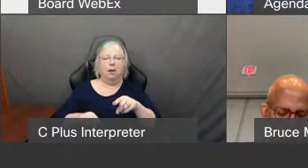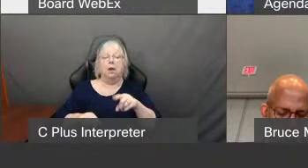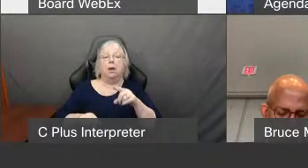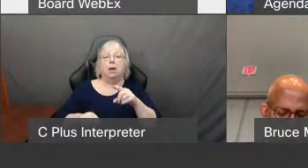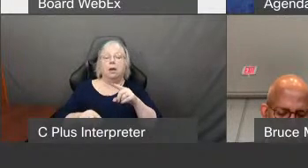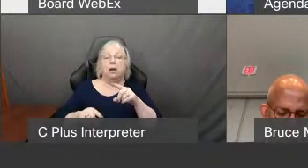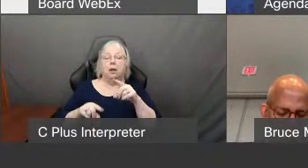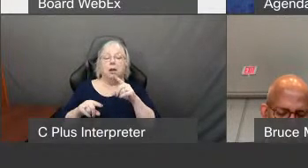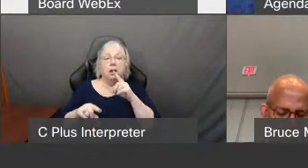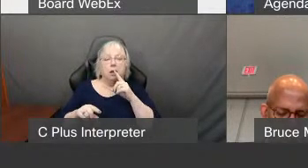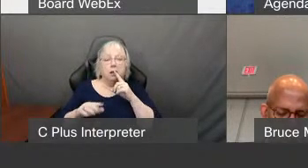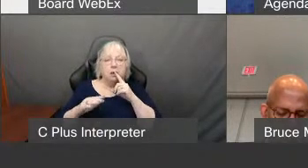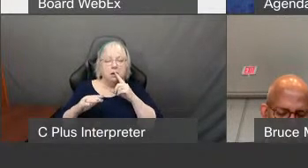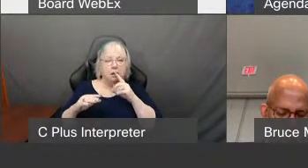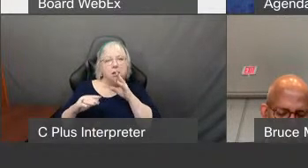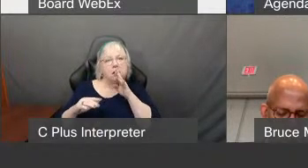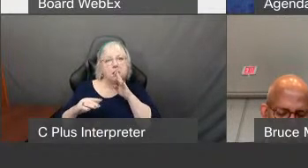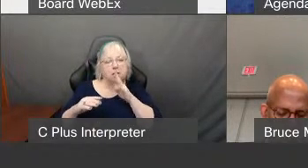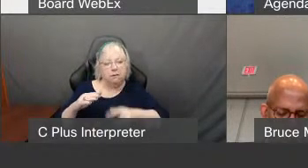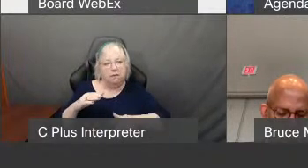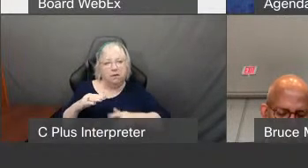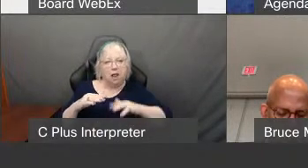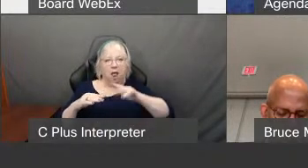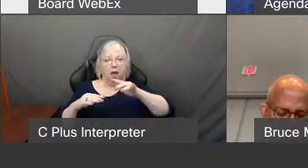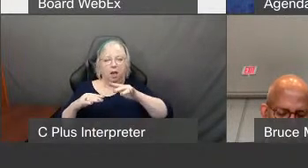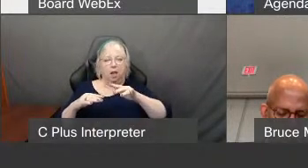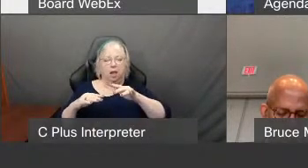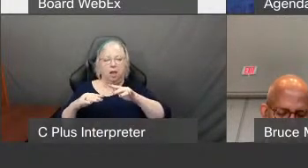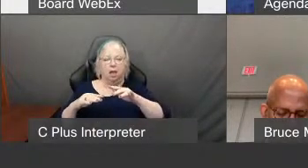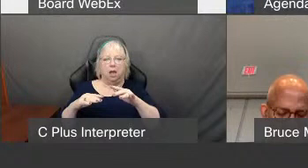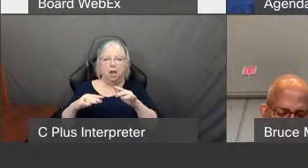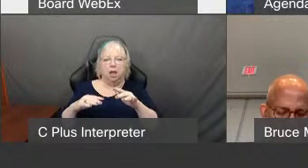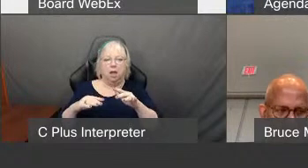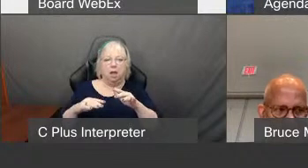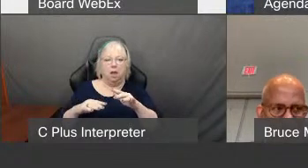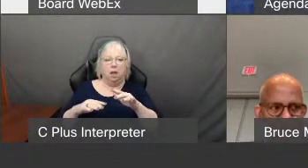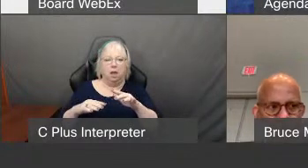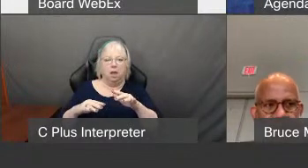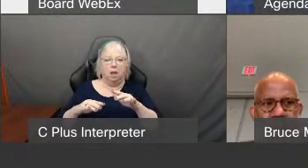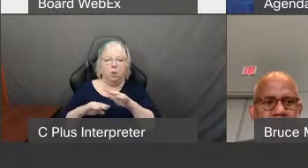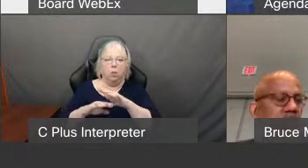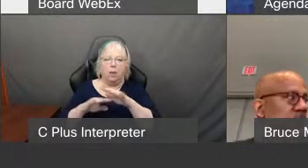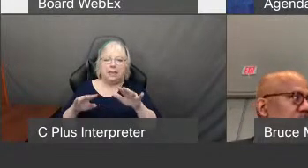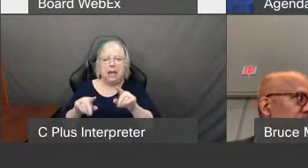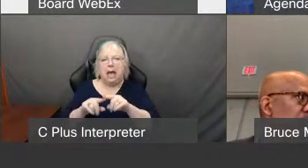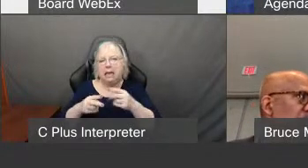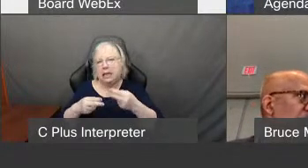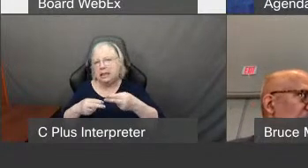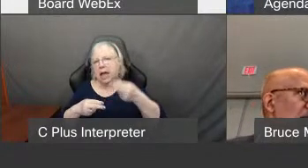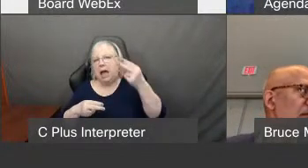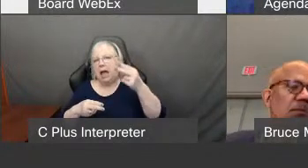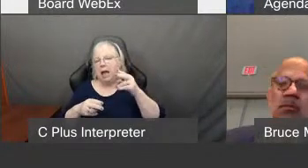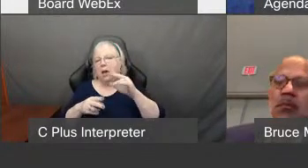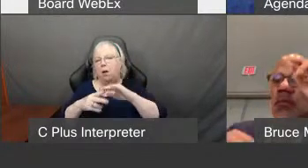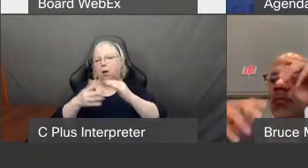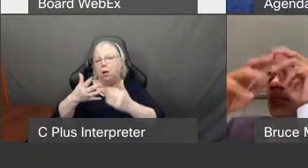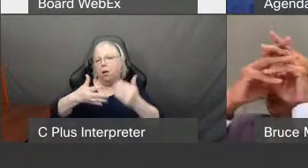Flooding was not, it appeared that flooding was not as high on the list